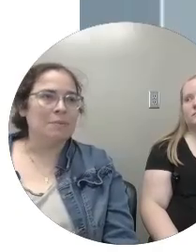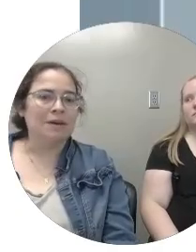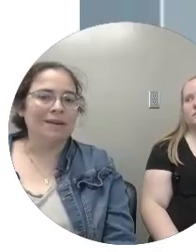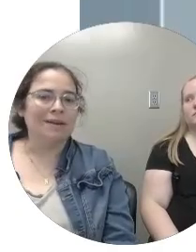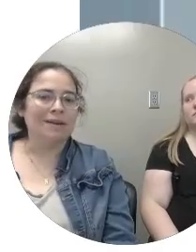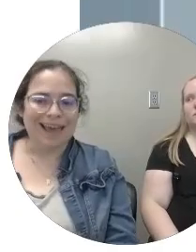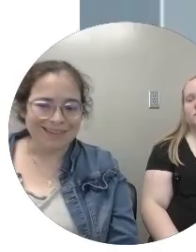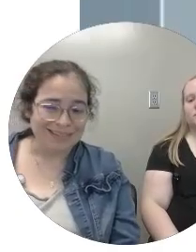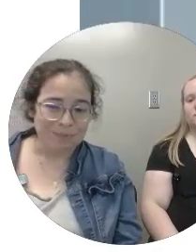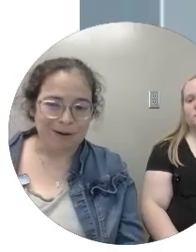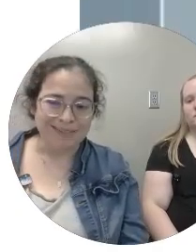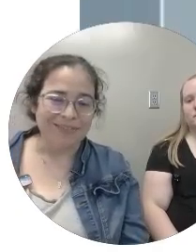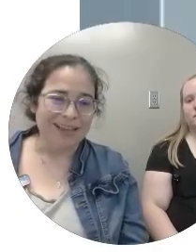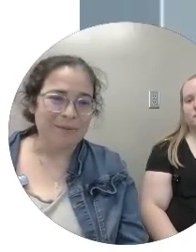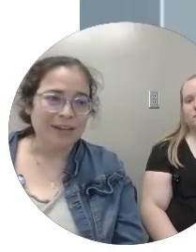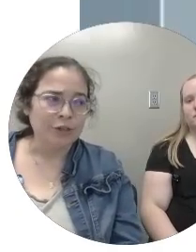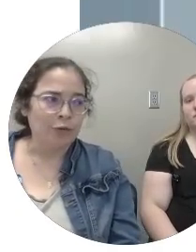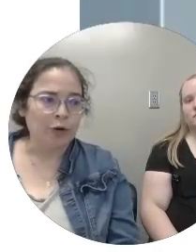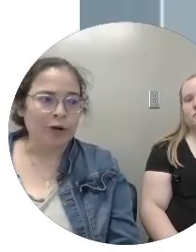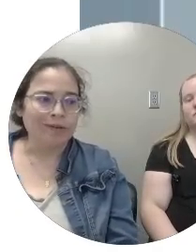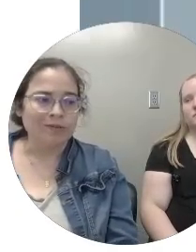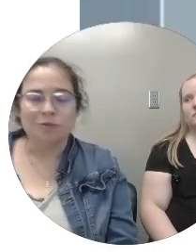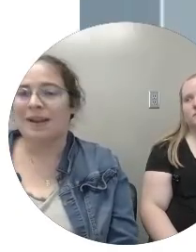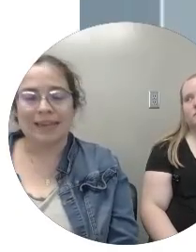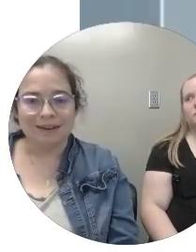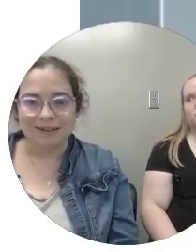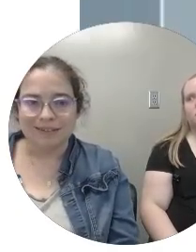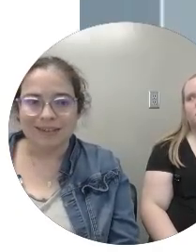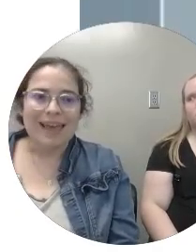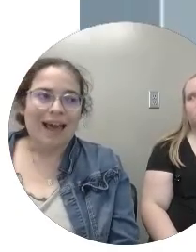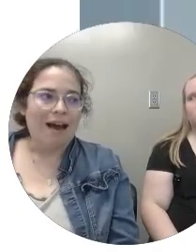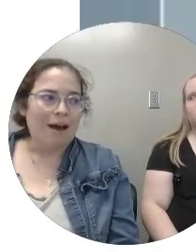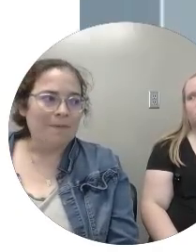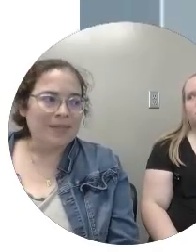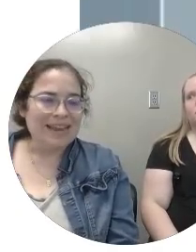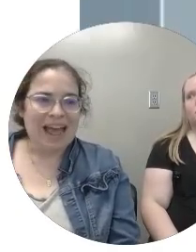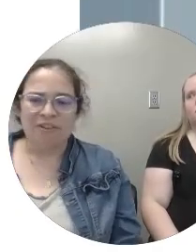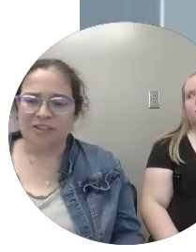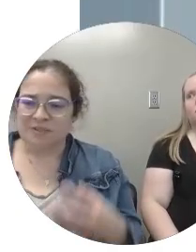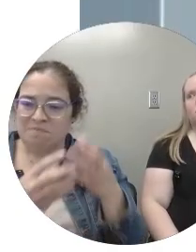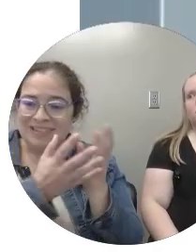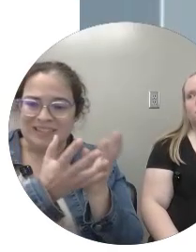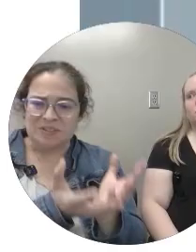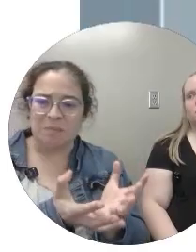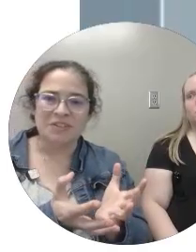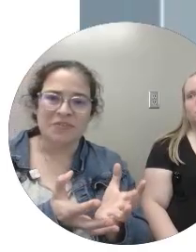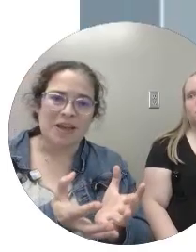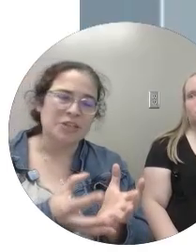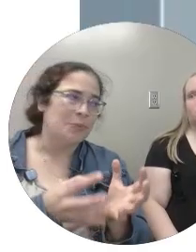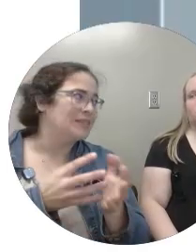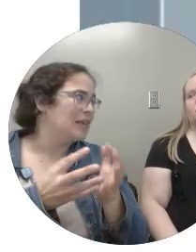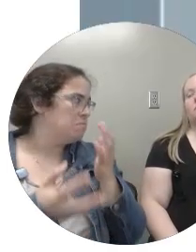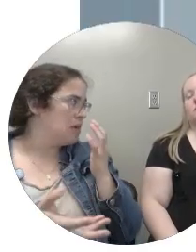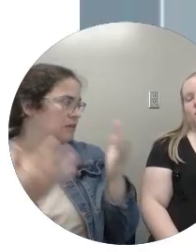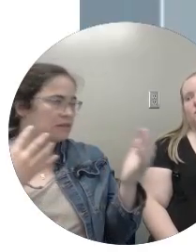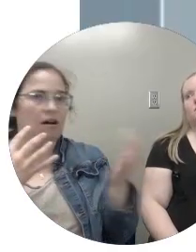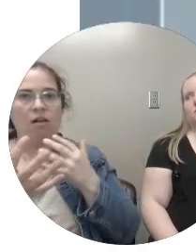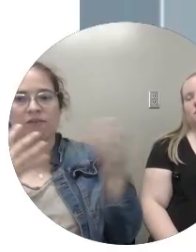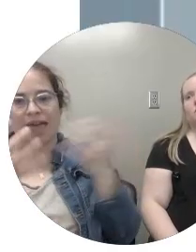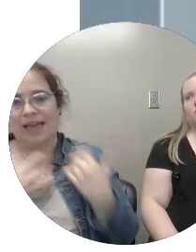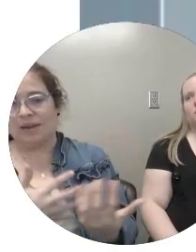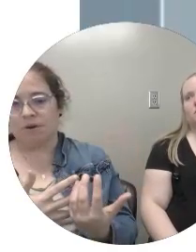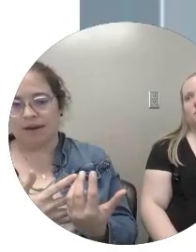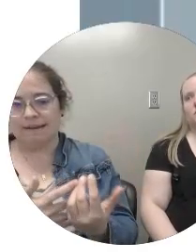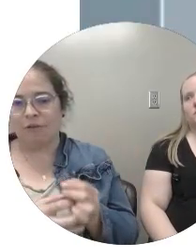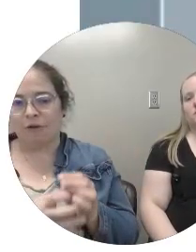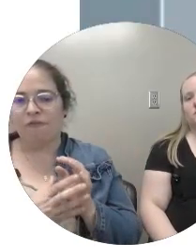kids who maybe could only access parts of language for too many years. And now they're just missing so much information because they missed all